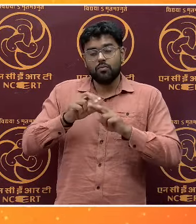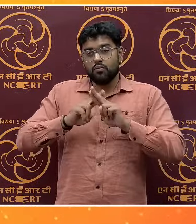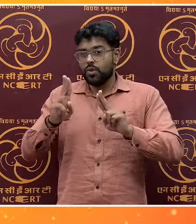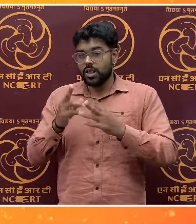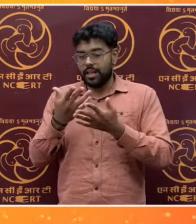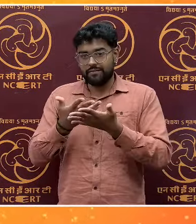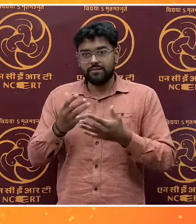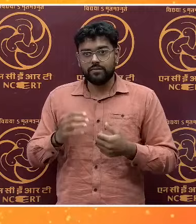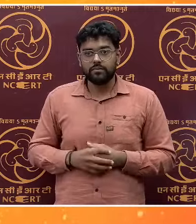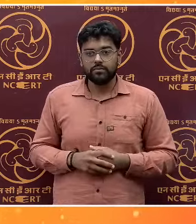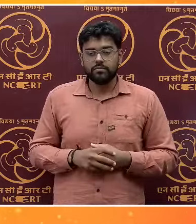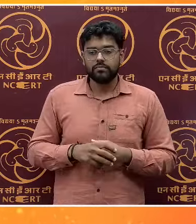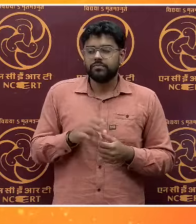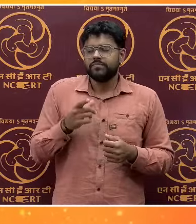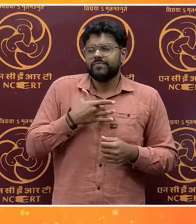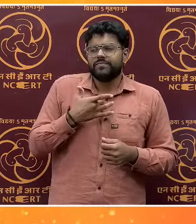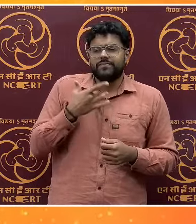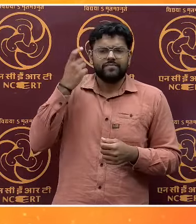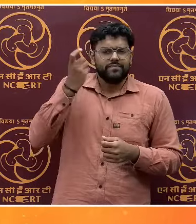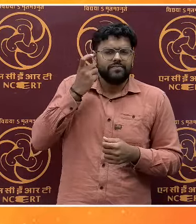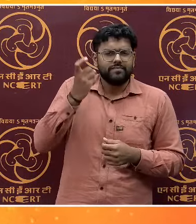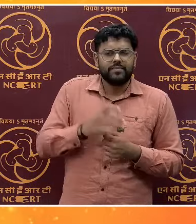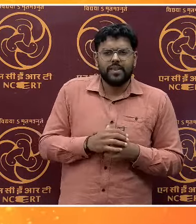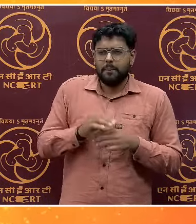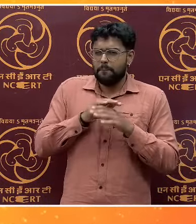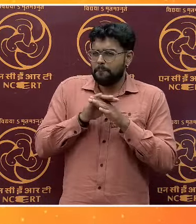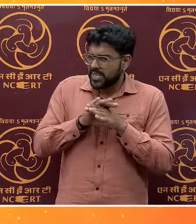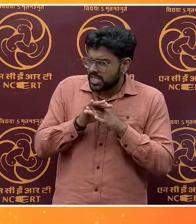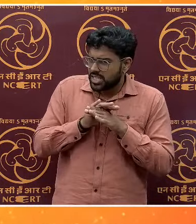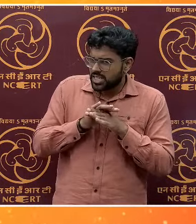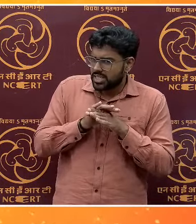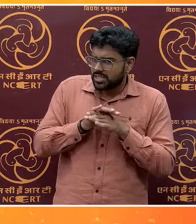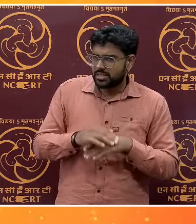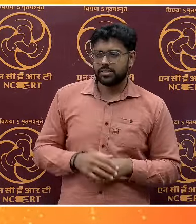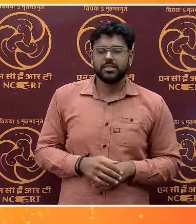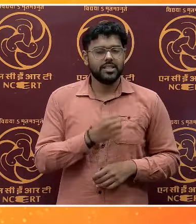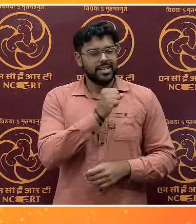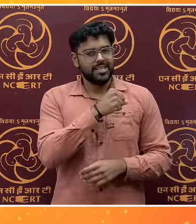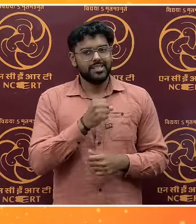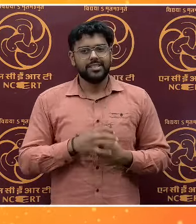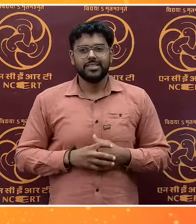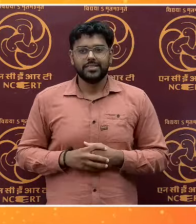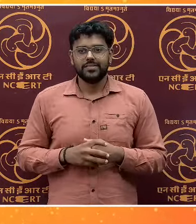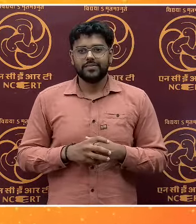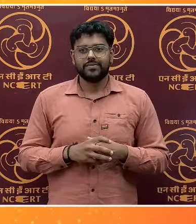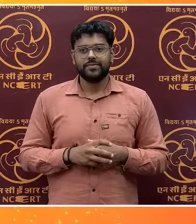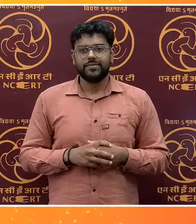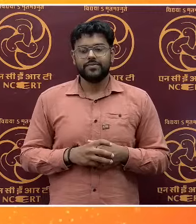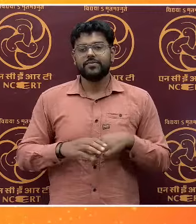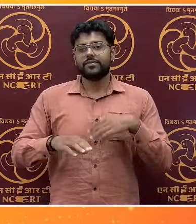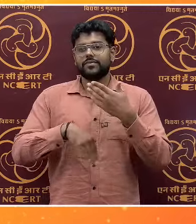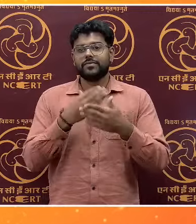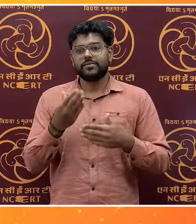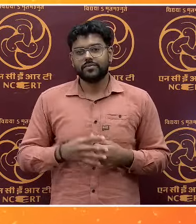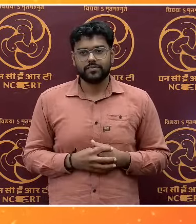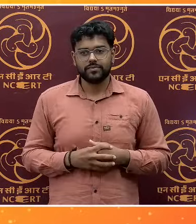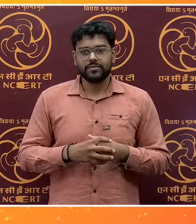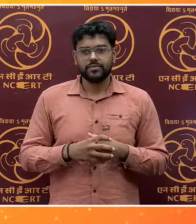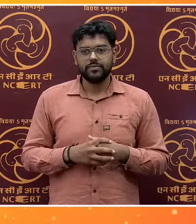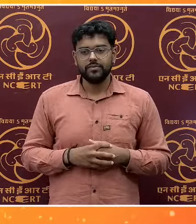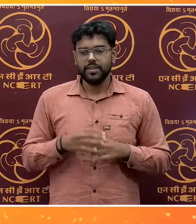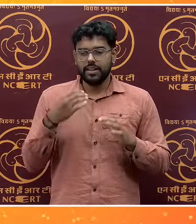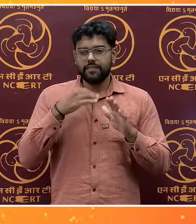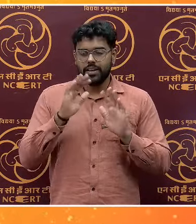full is be very busy. Yeah. So, and moving next, Okay. we have,